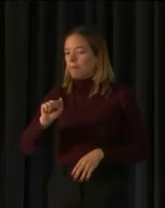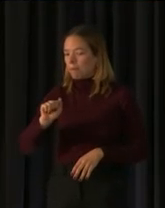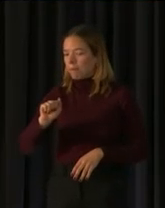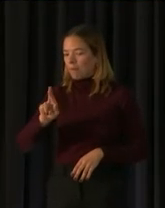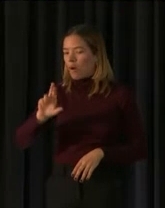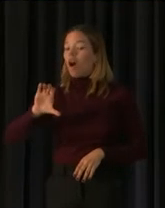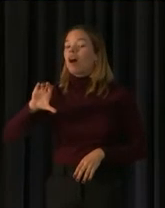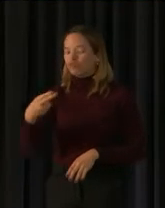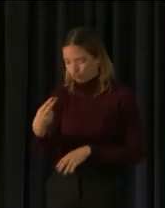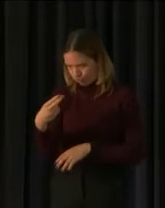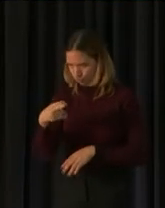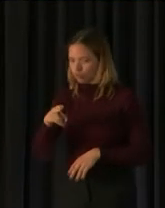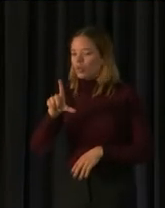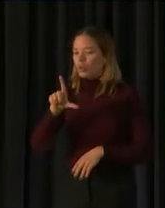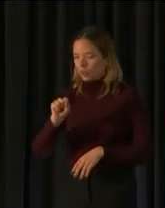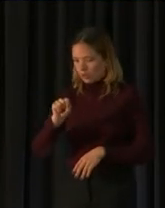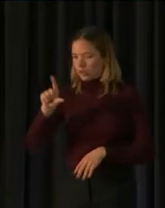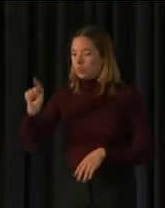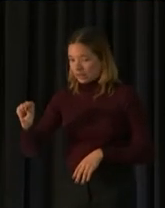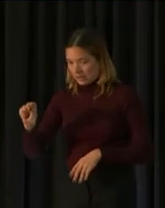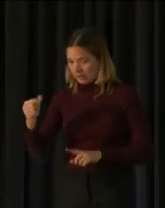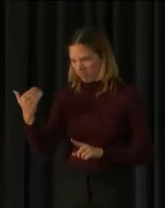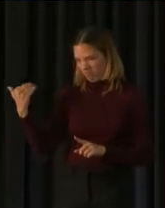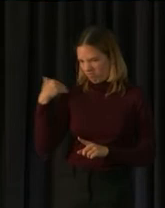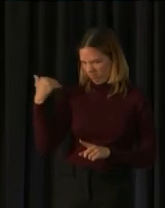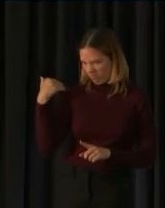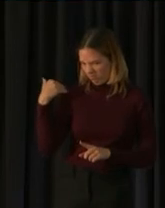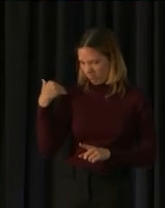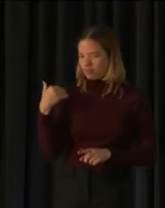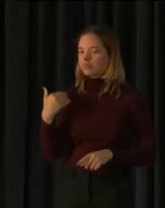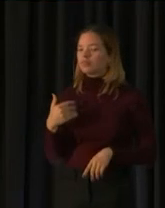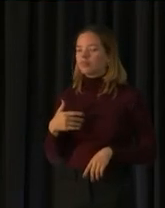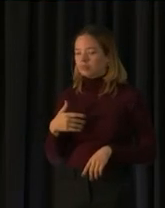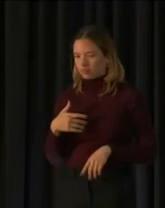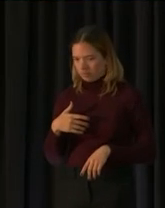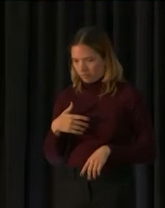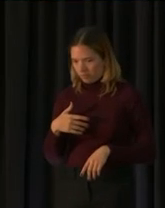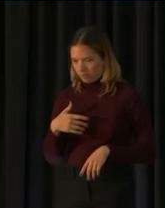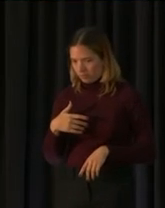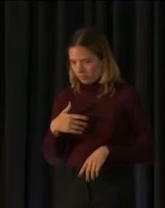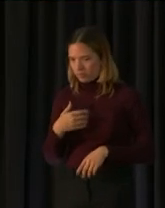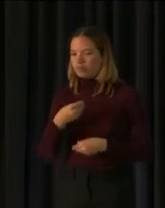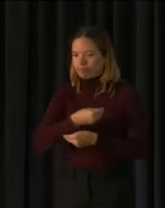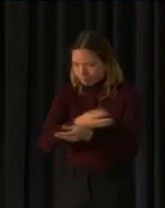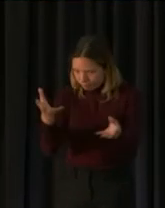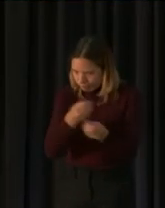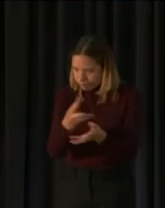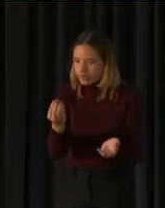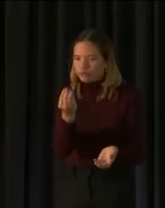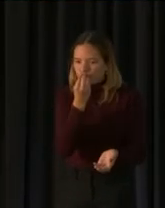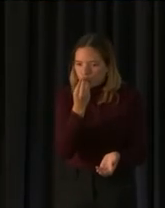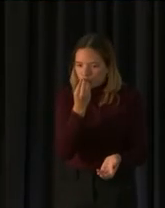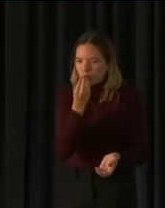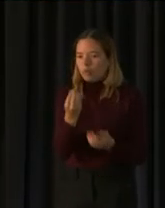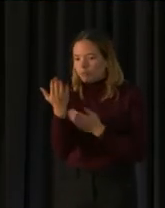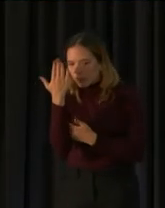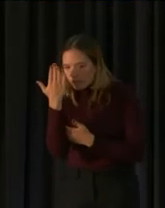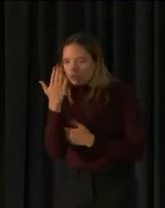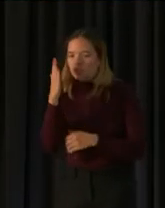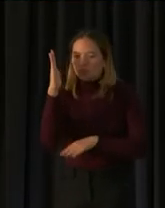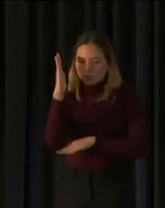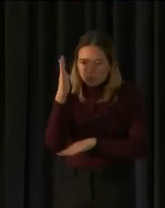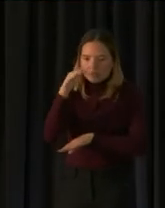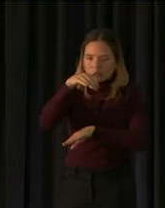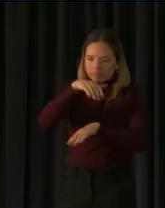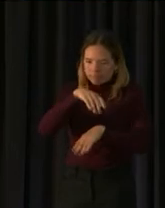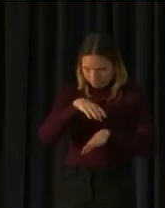students. And as some of you know, depending on the school sort of size and what they really have built